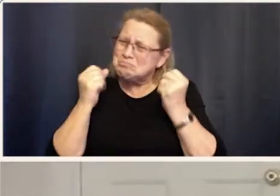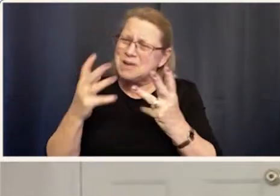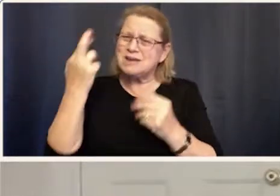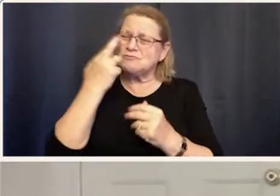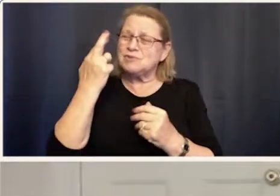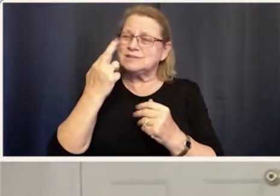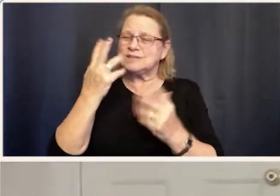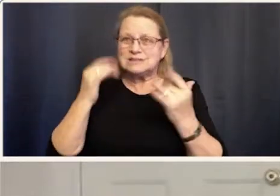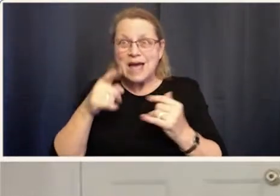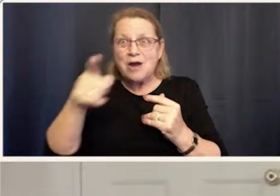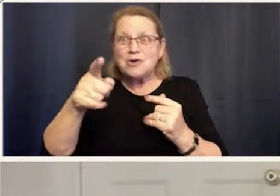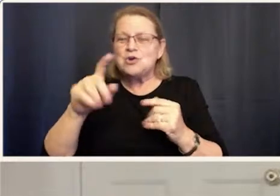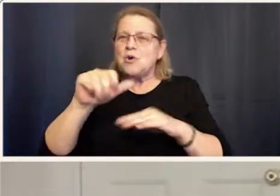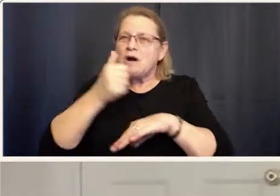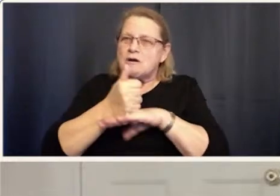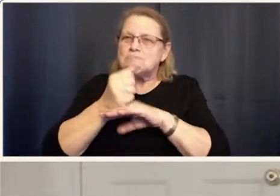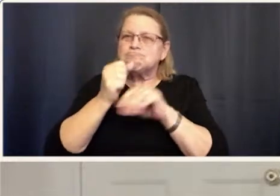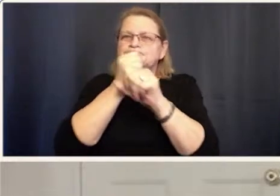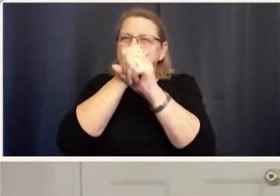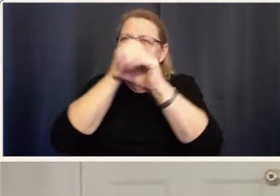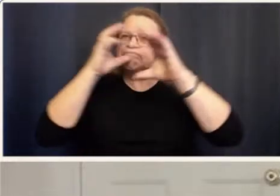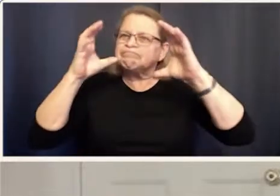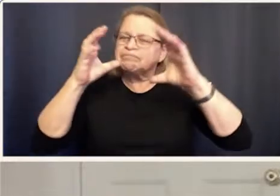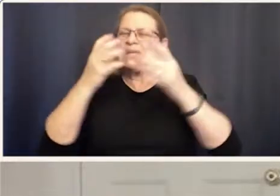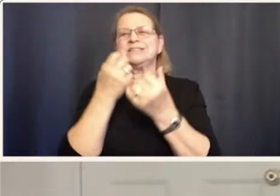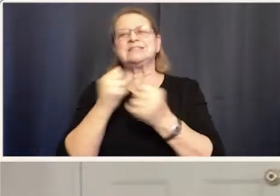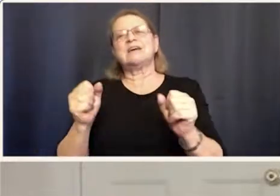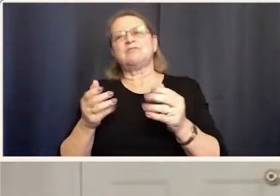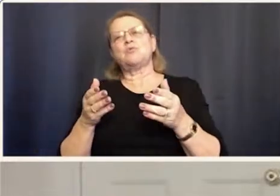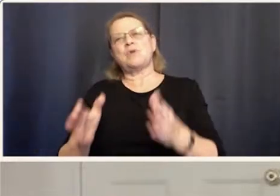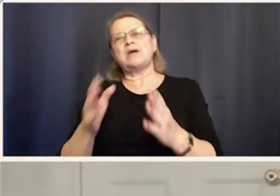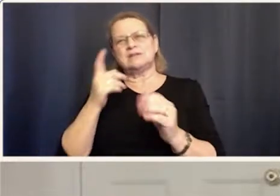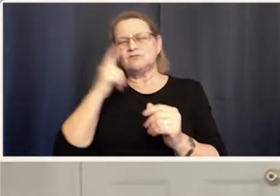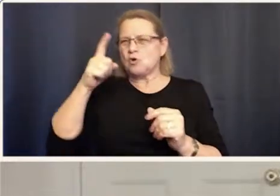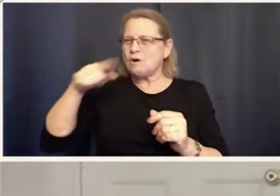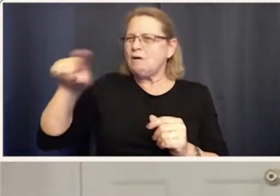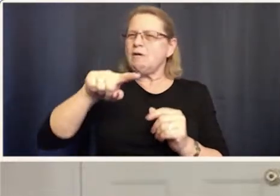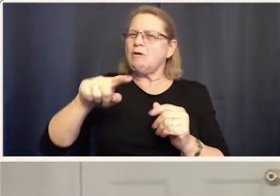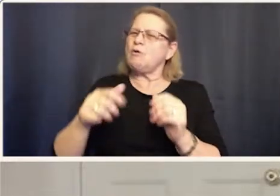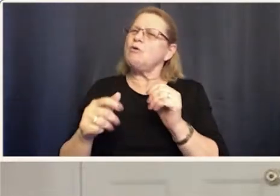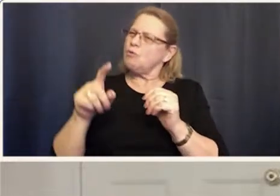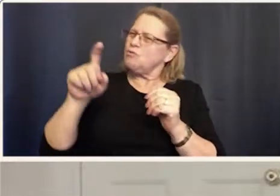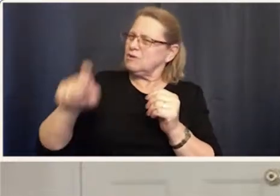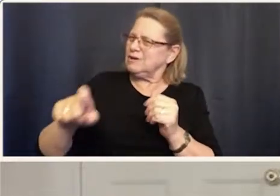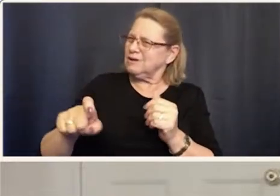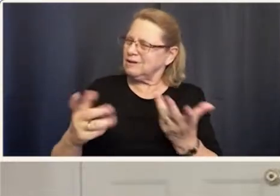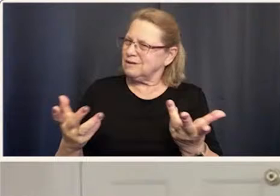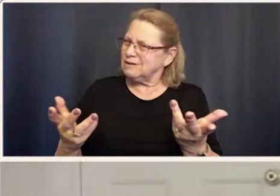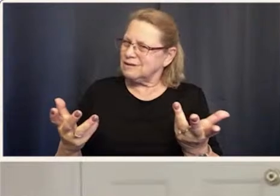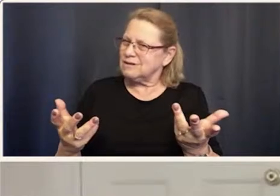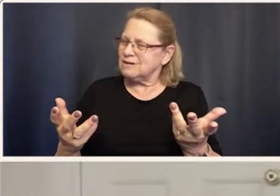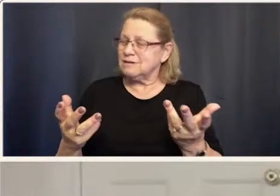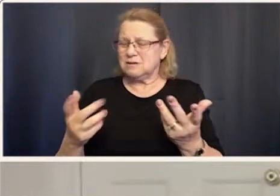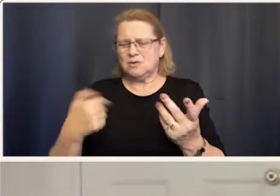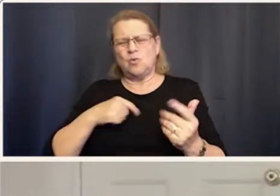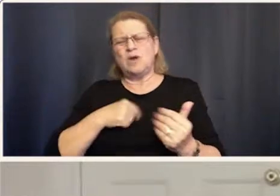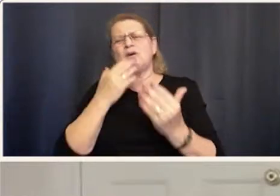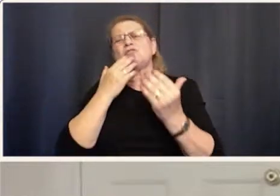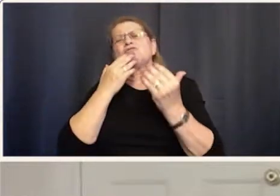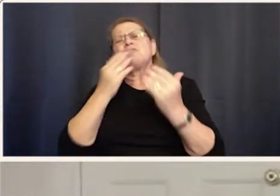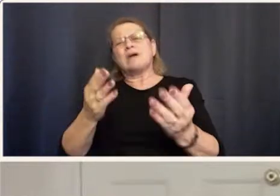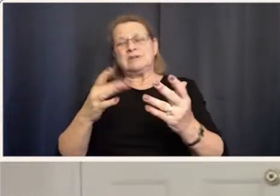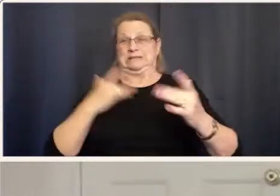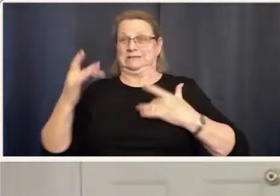And now you are creating safe pathways for those who need it most. We are most grateful